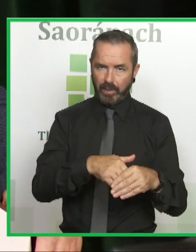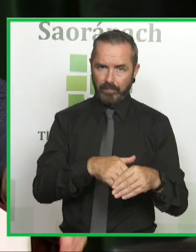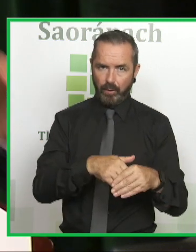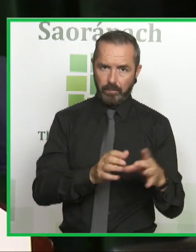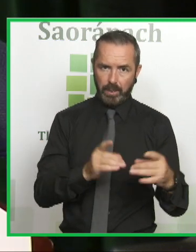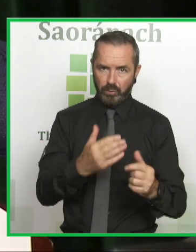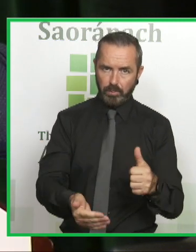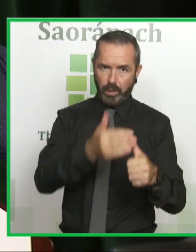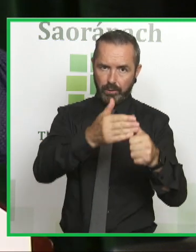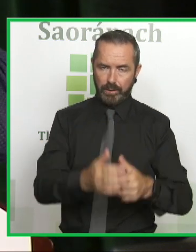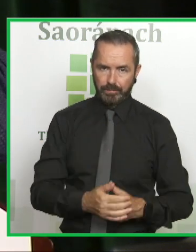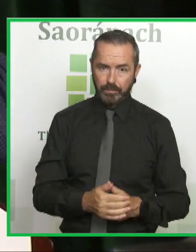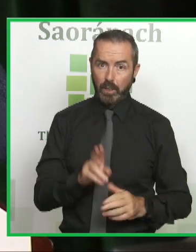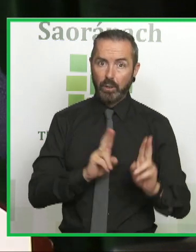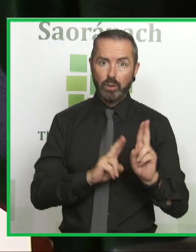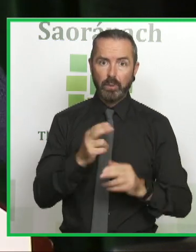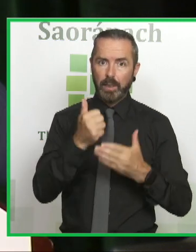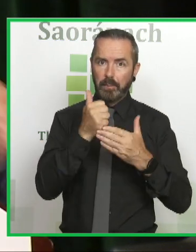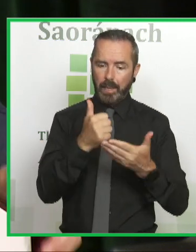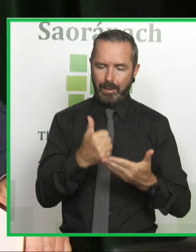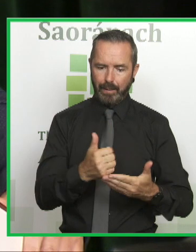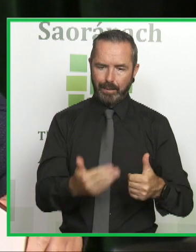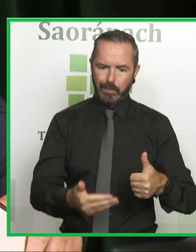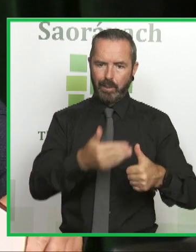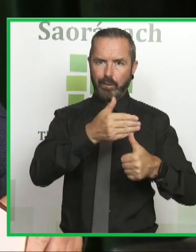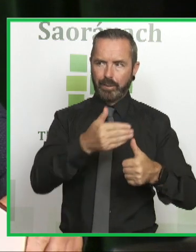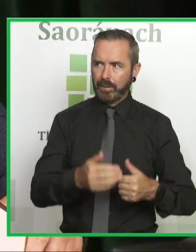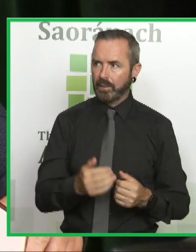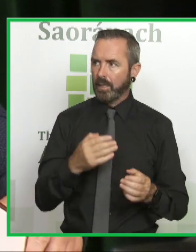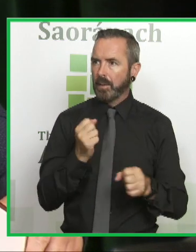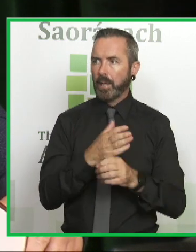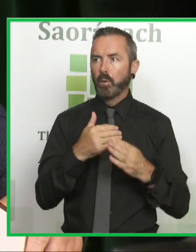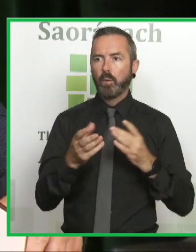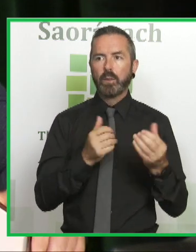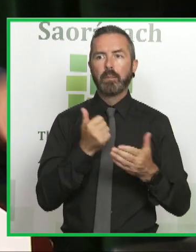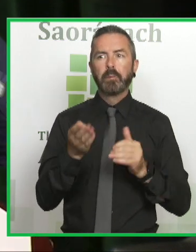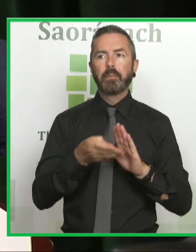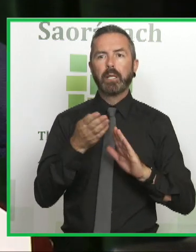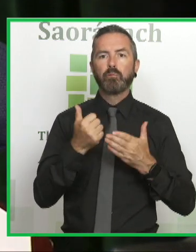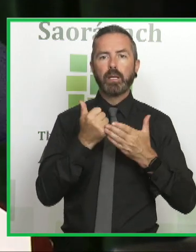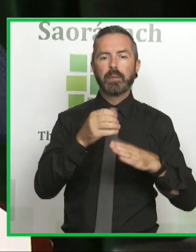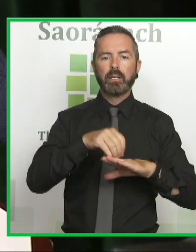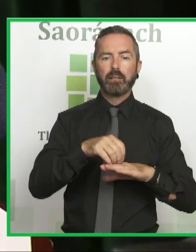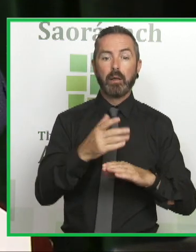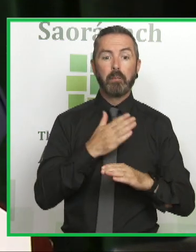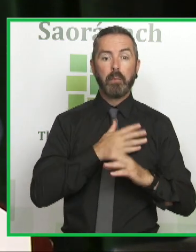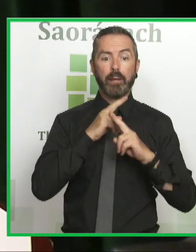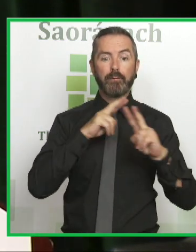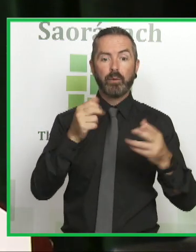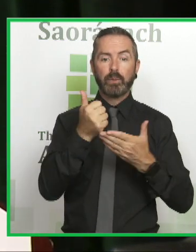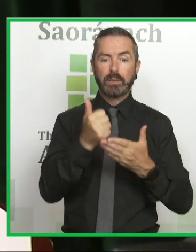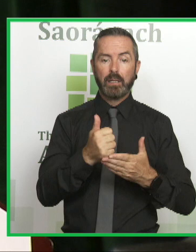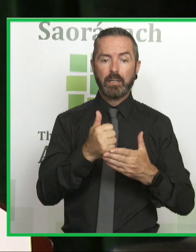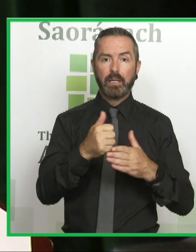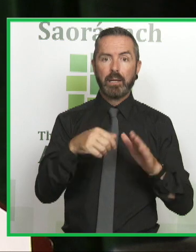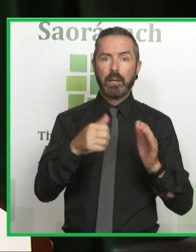priority. That should be our absolute baseline on what we build our recommendations on. So we're starting from my view on a baseline